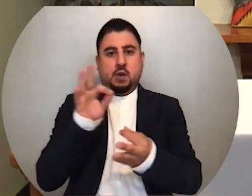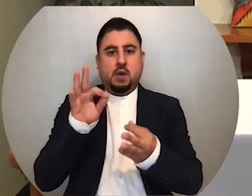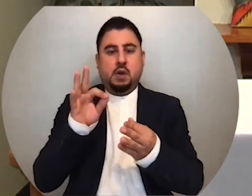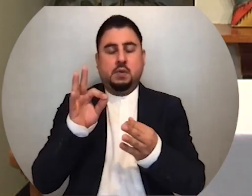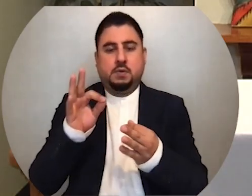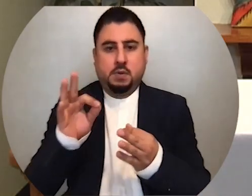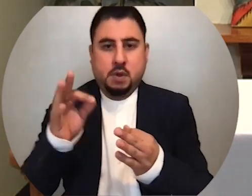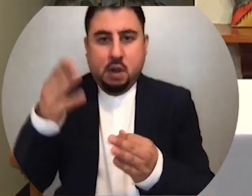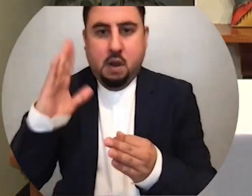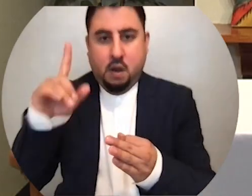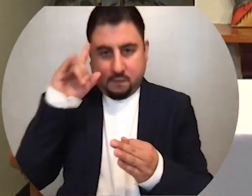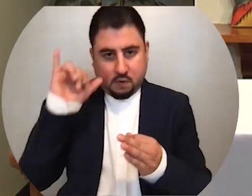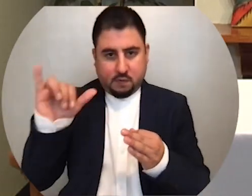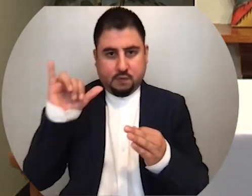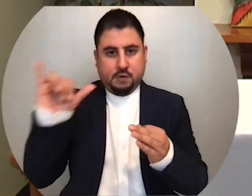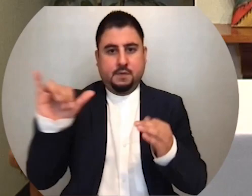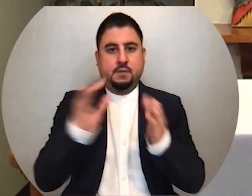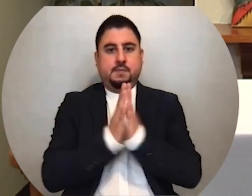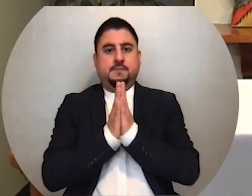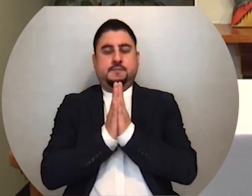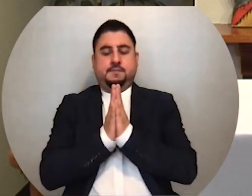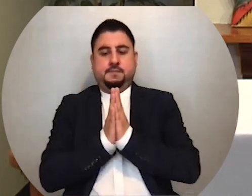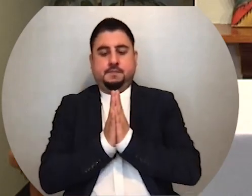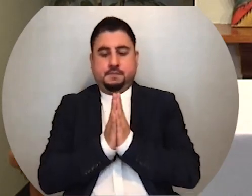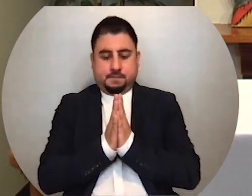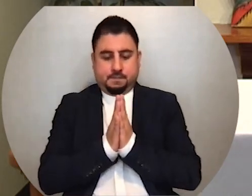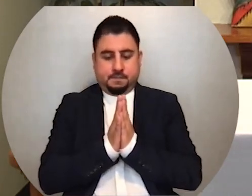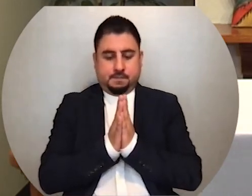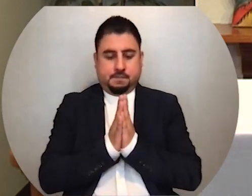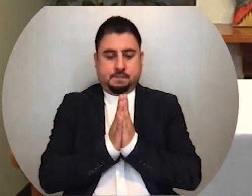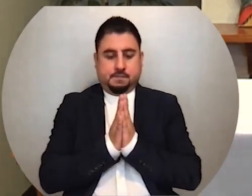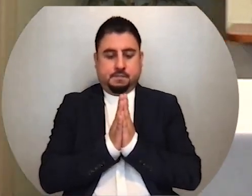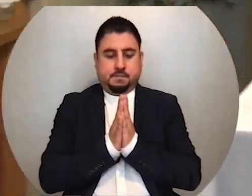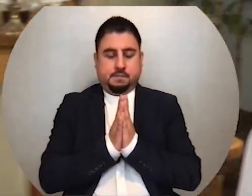Spirit, God forever and ever. Amen.